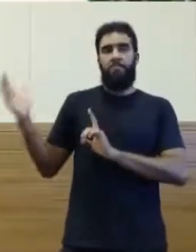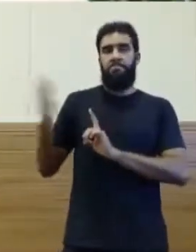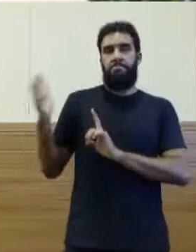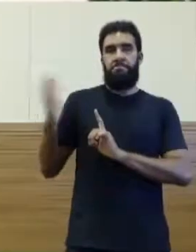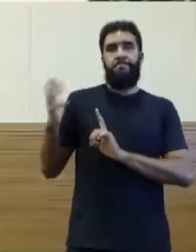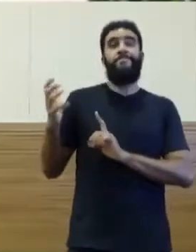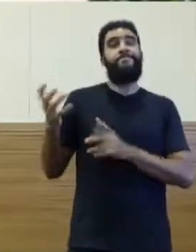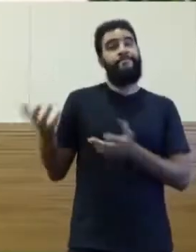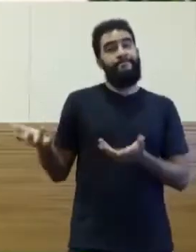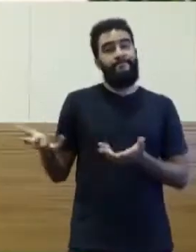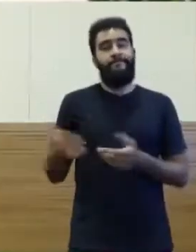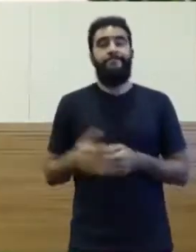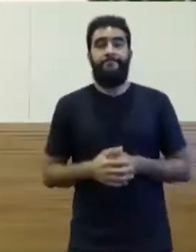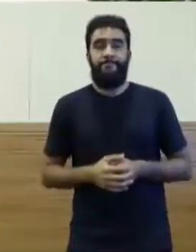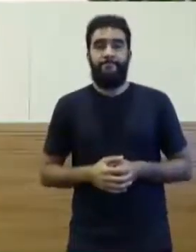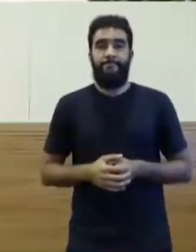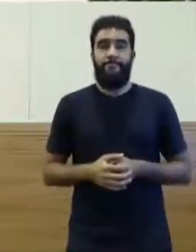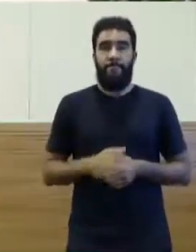of impact,